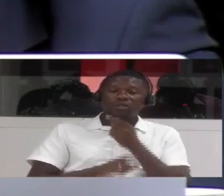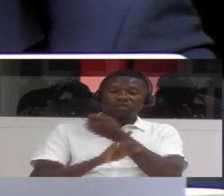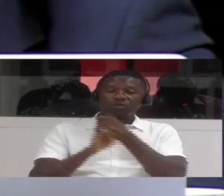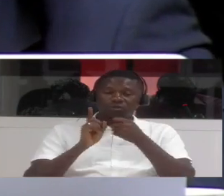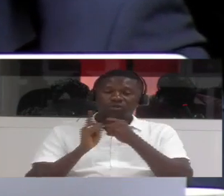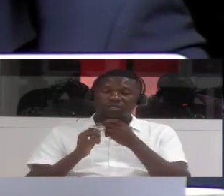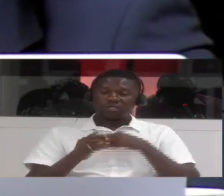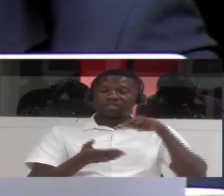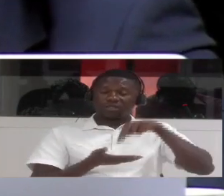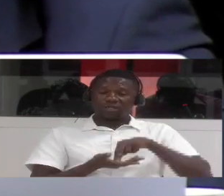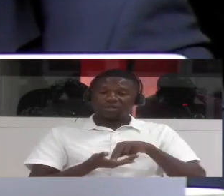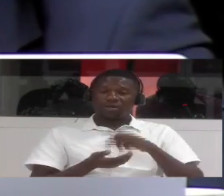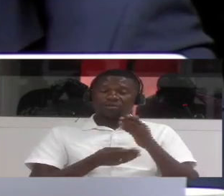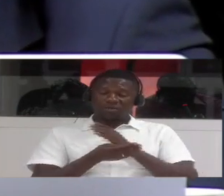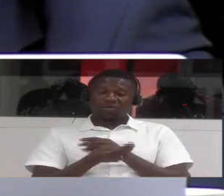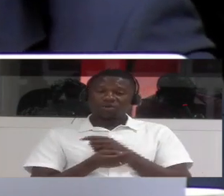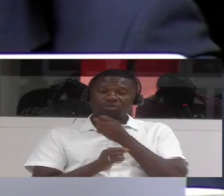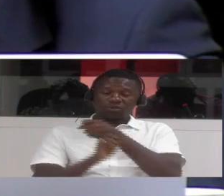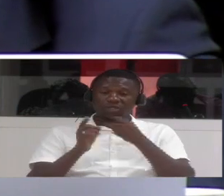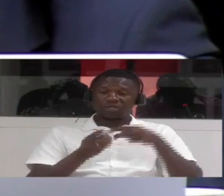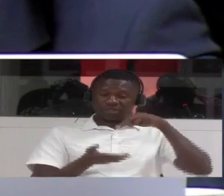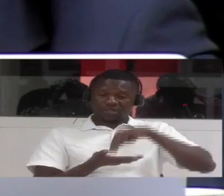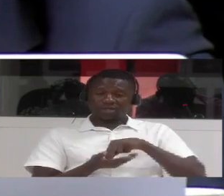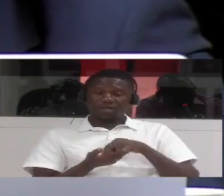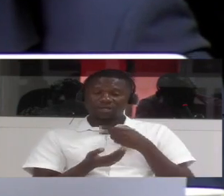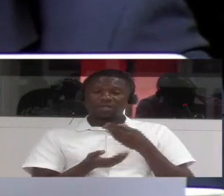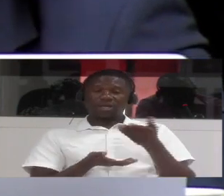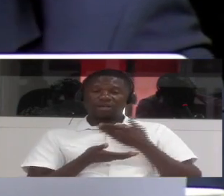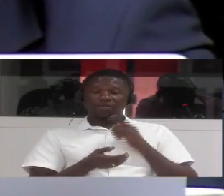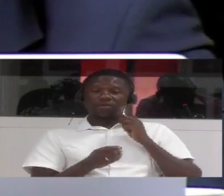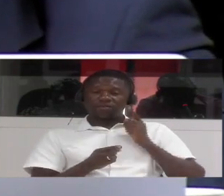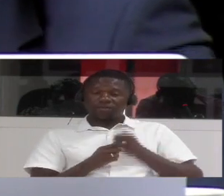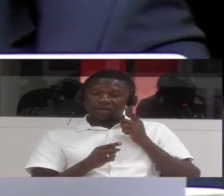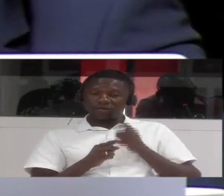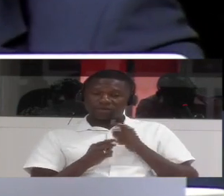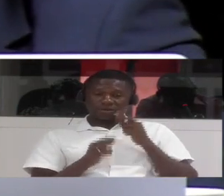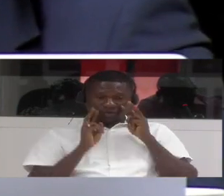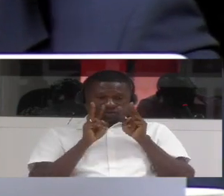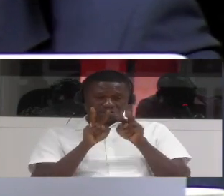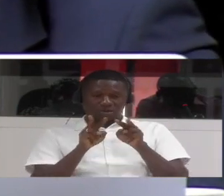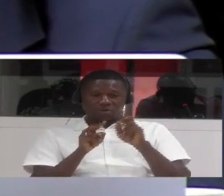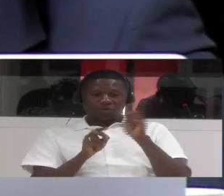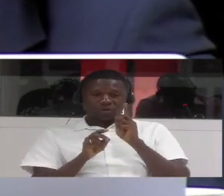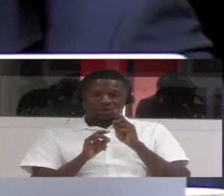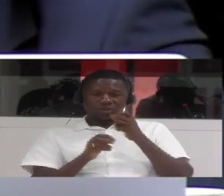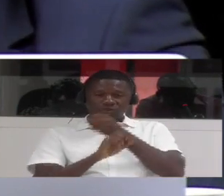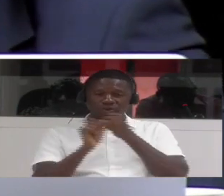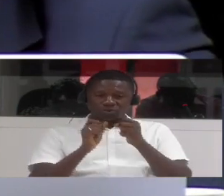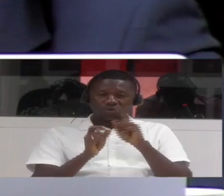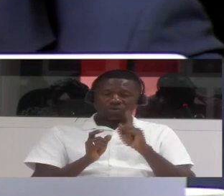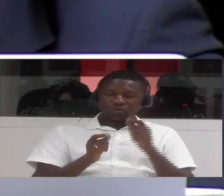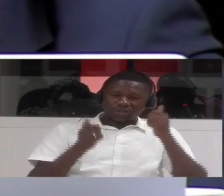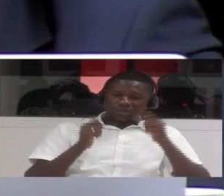stands. But before the situation as it stands, let's have a quick look at what the situation was, some